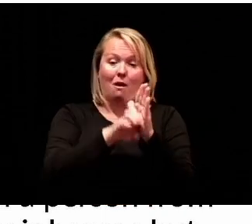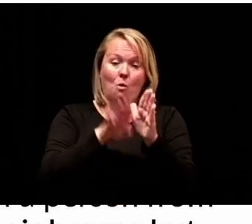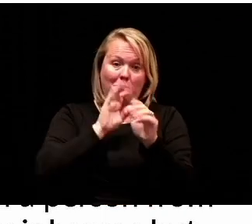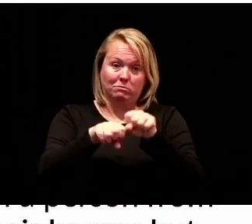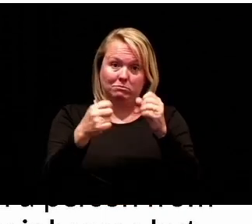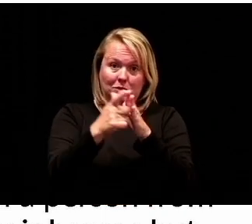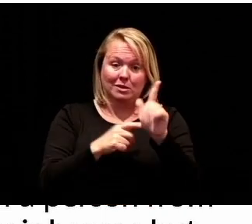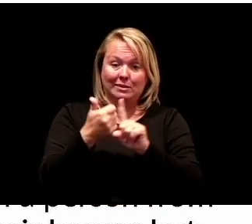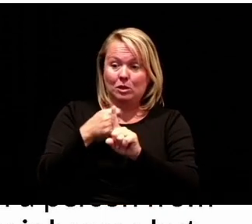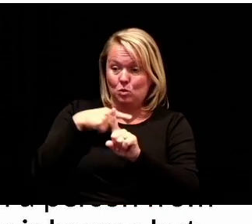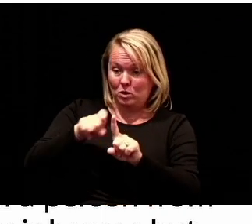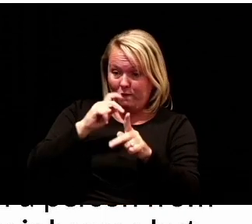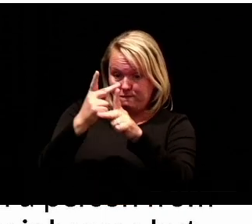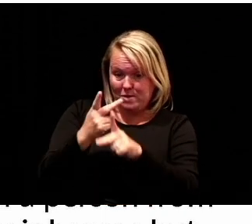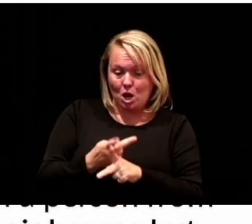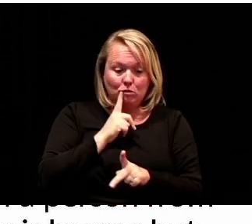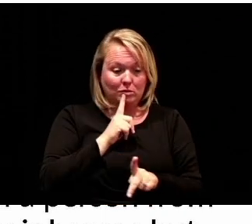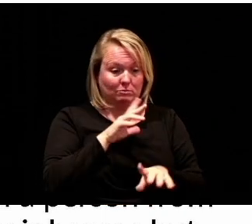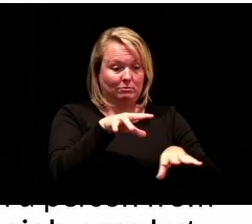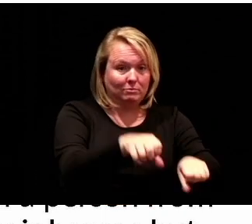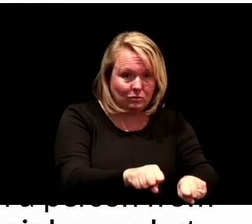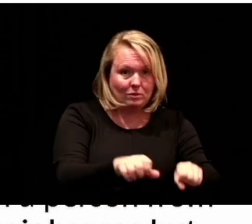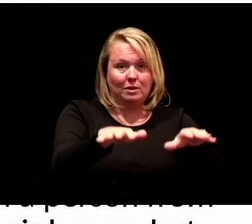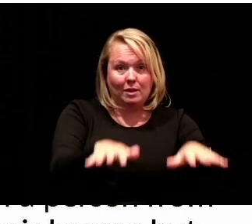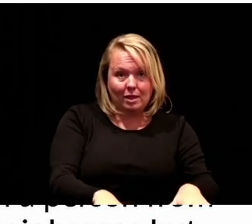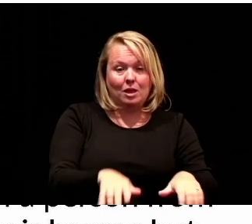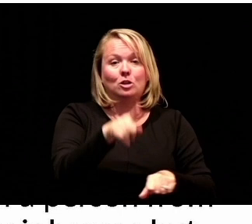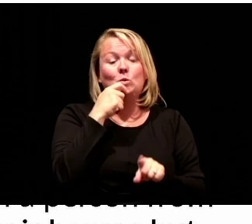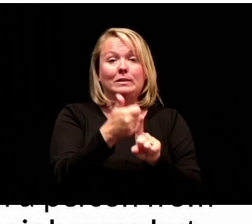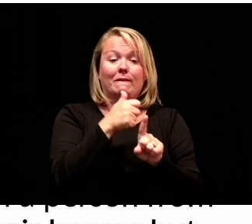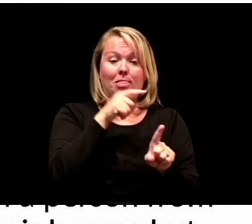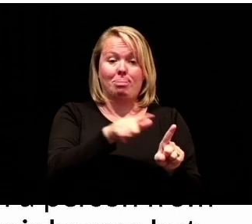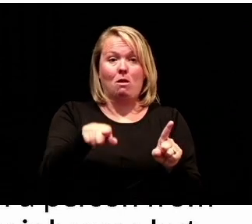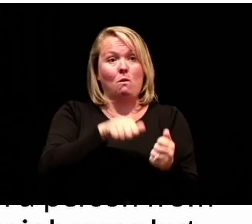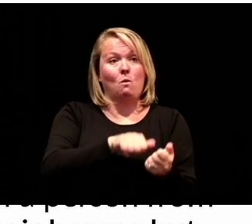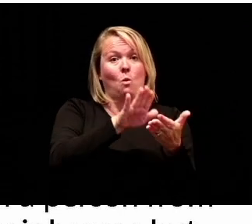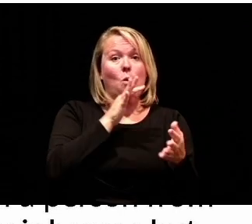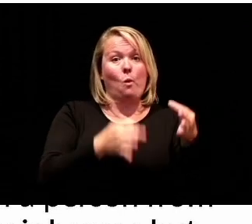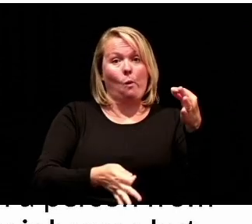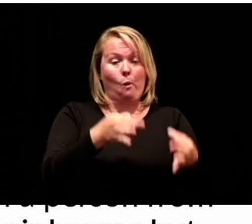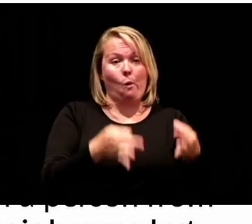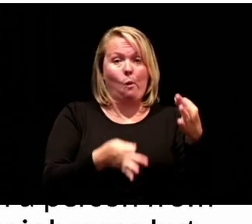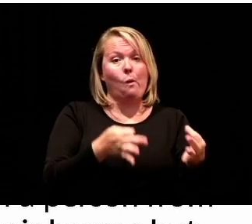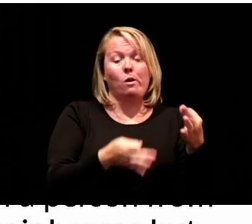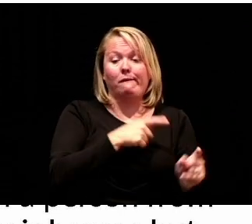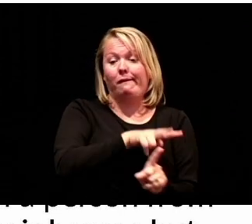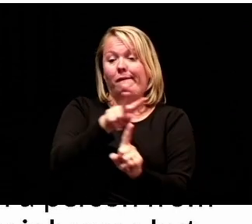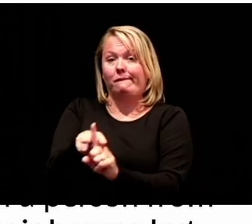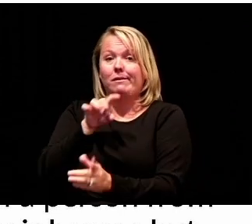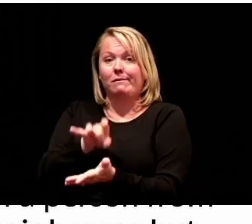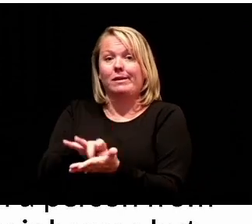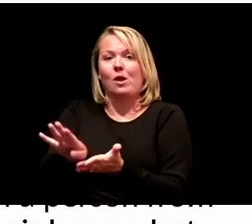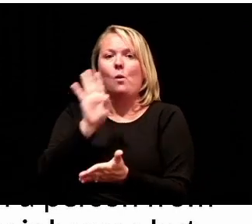the equivalent of a prison record. Evictions carry a stigma. Many landlords will not rent to persons who have been evicted, and eviction can also